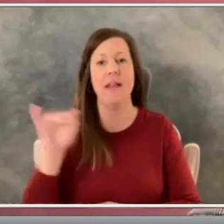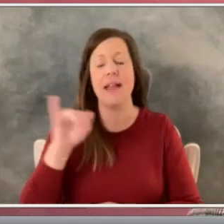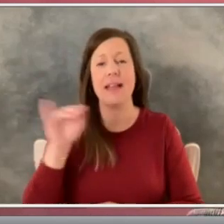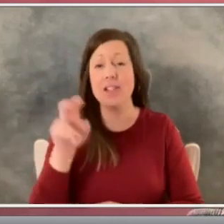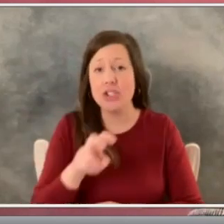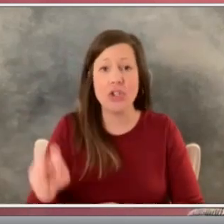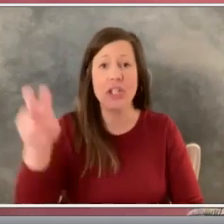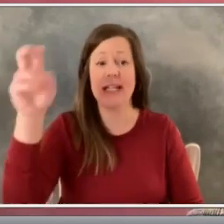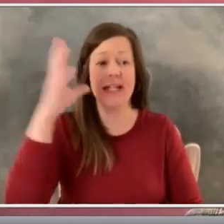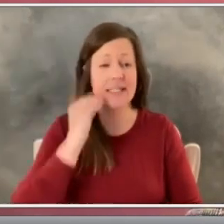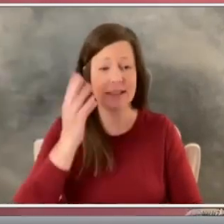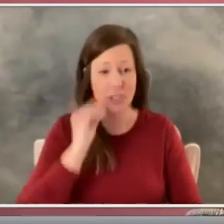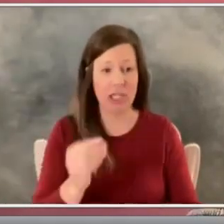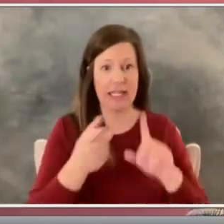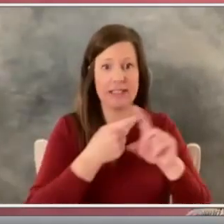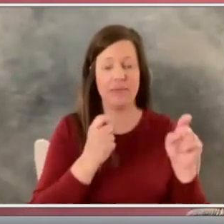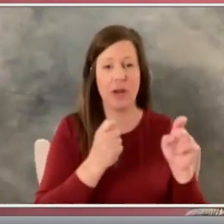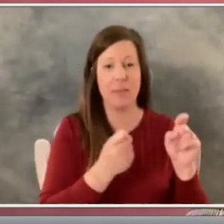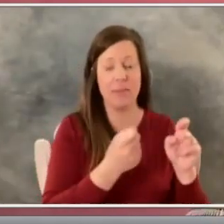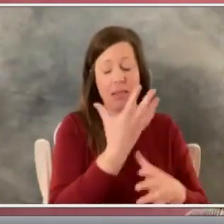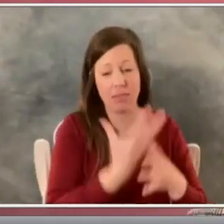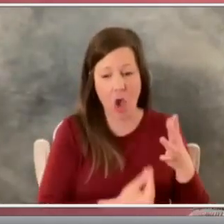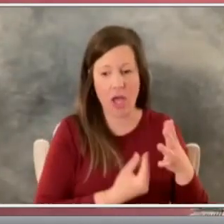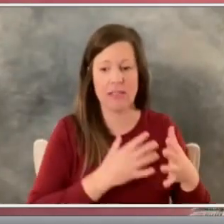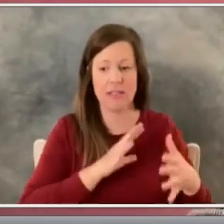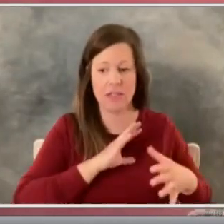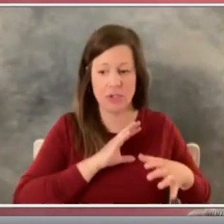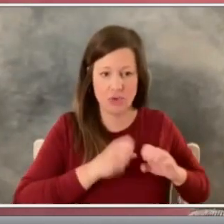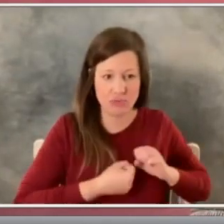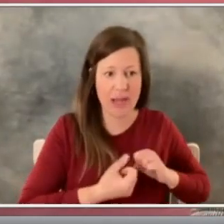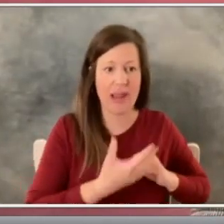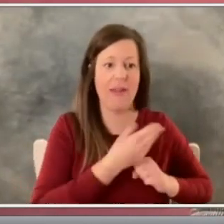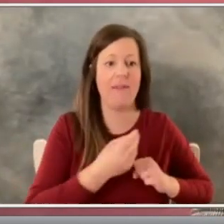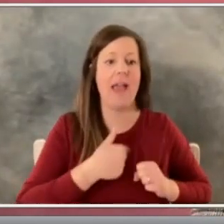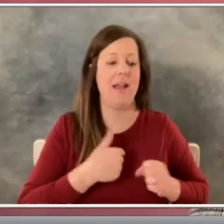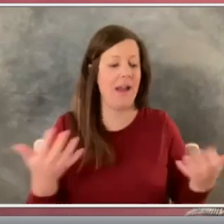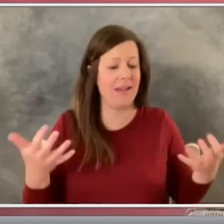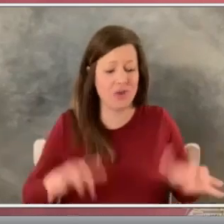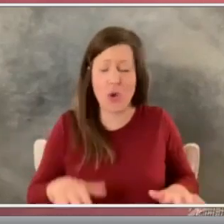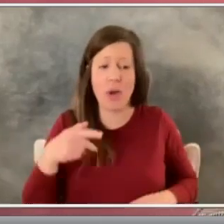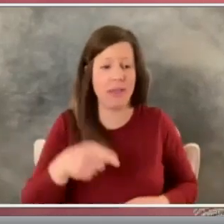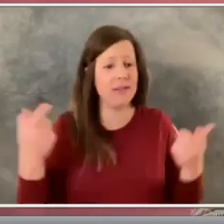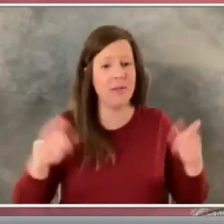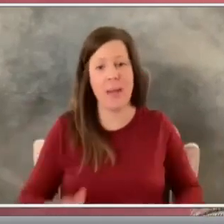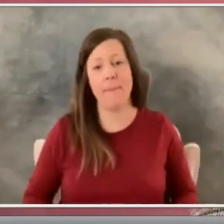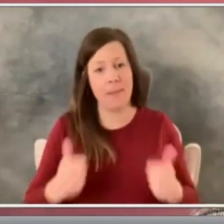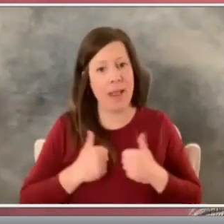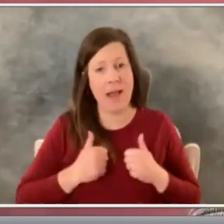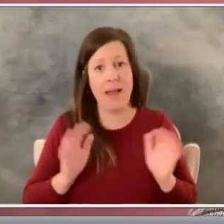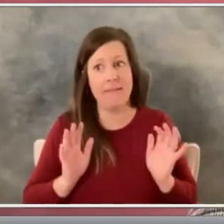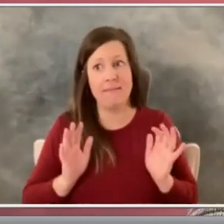from loss and grief, and I don't want life to look like this, to